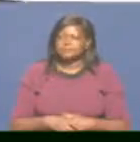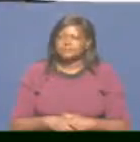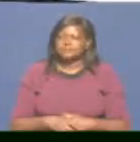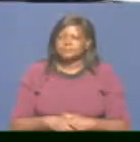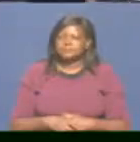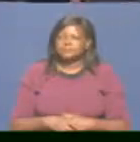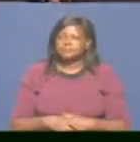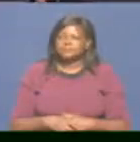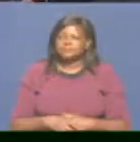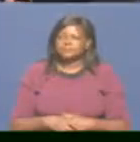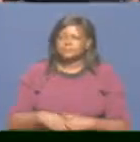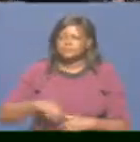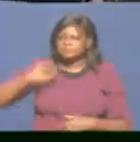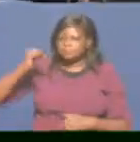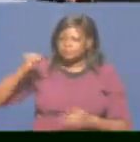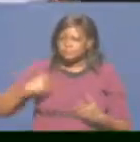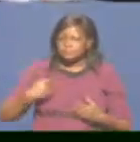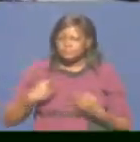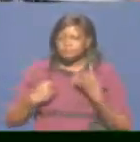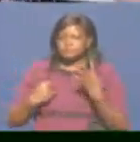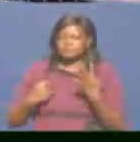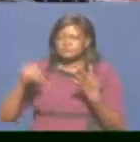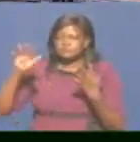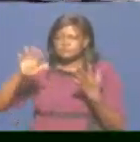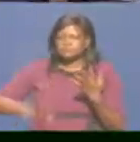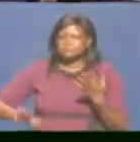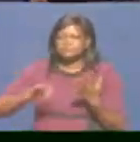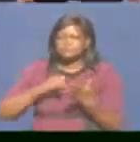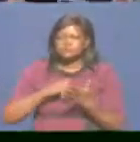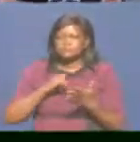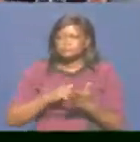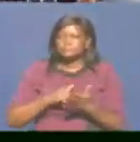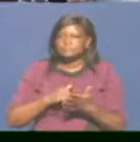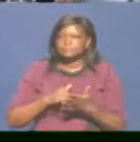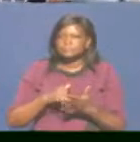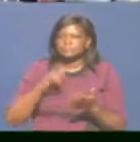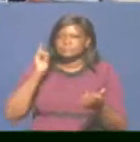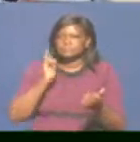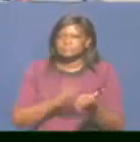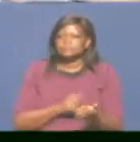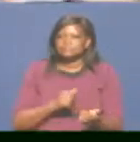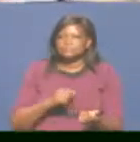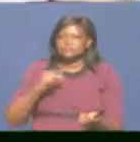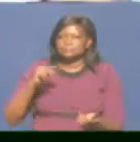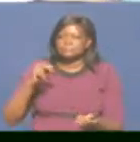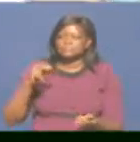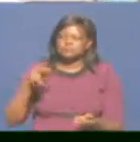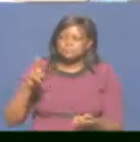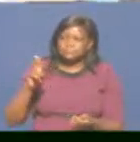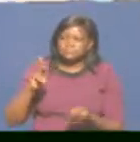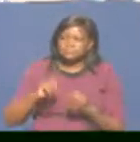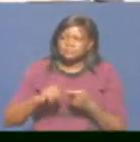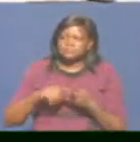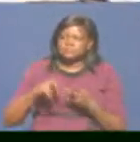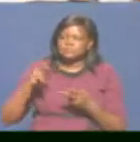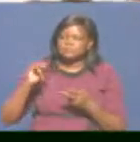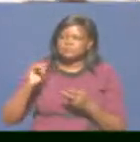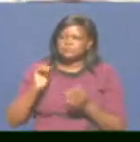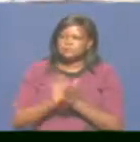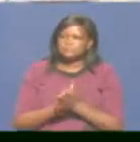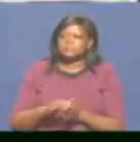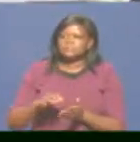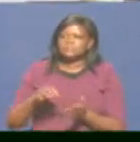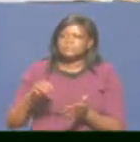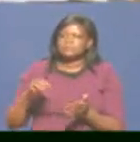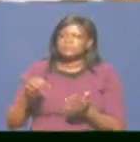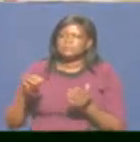The county has four constituencies, including Mboya, Gichugu, Ndia, and Kirinyaga